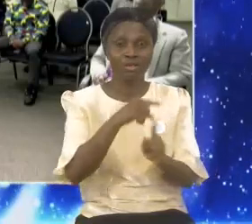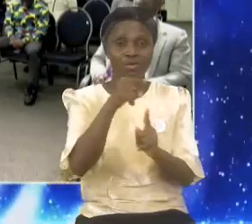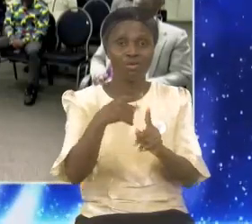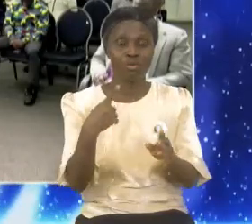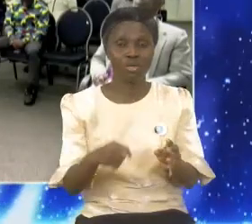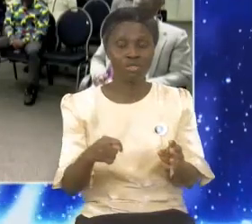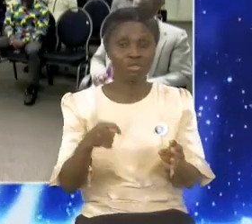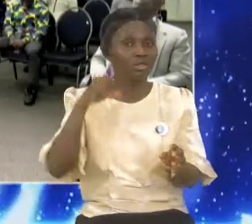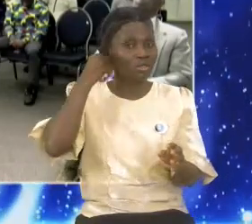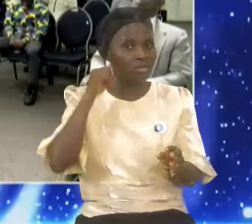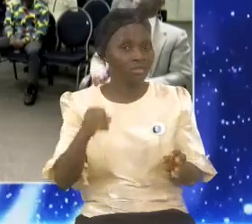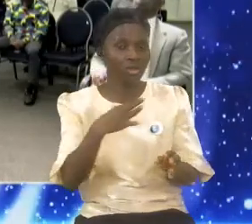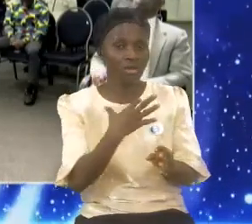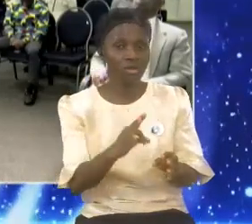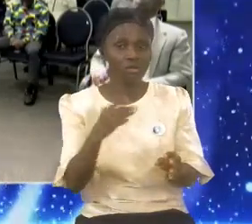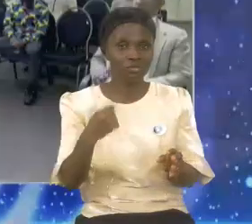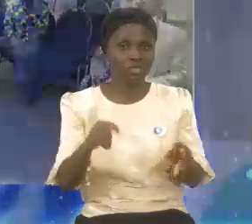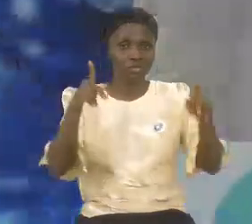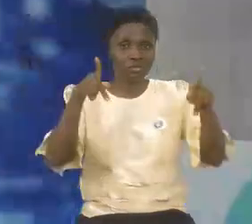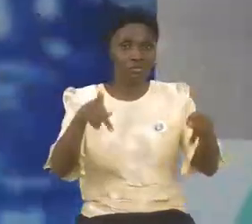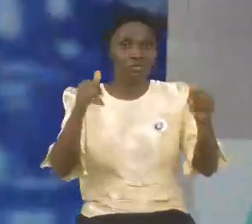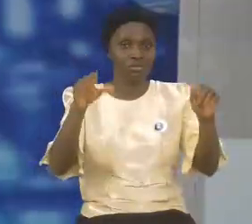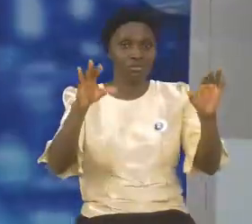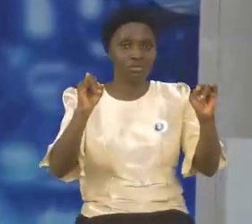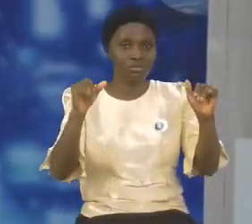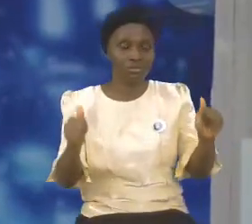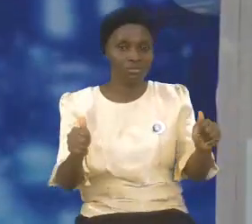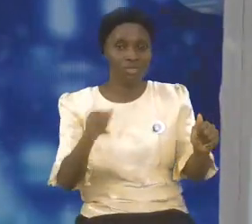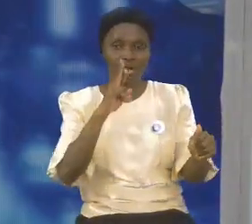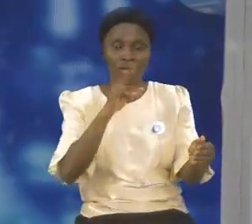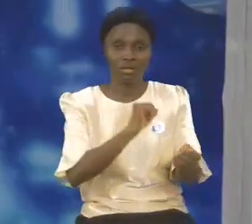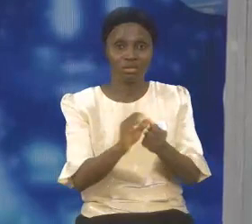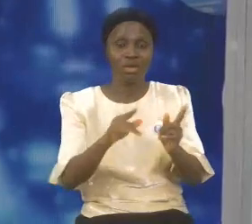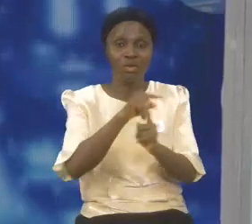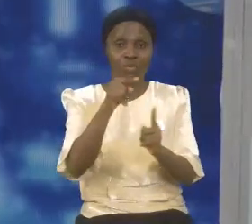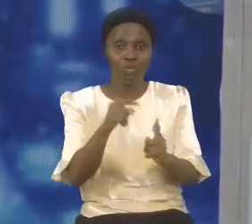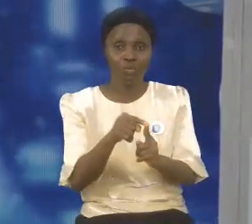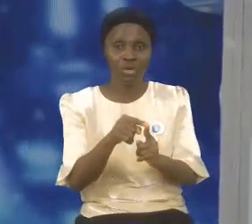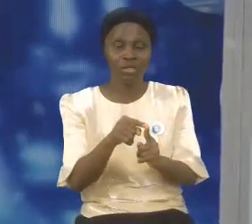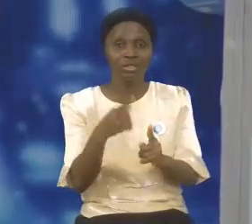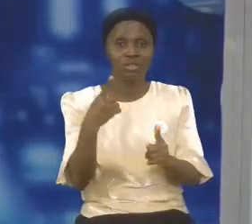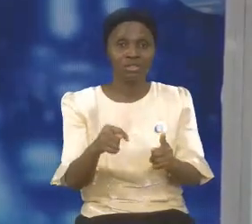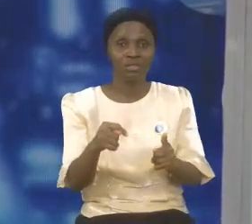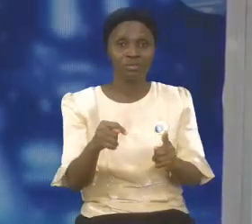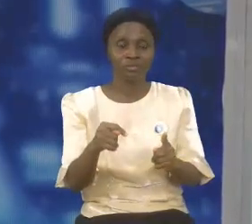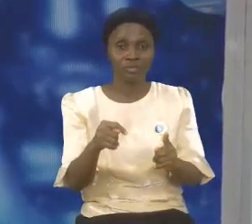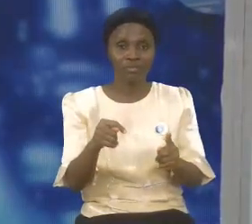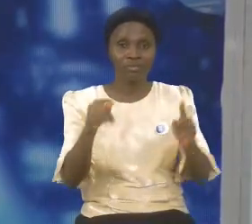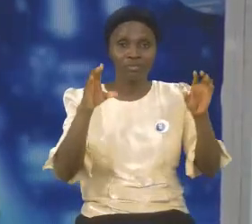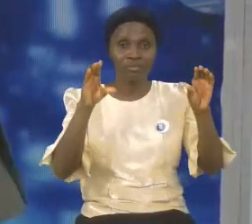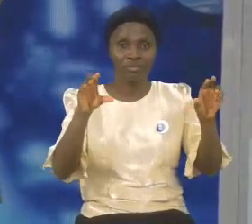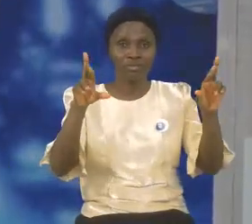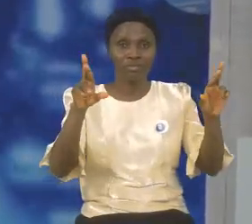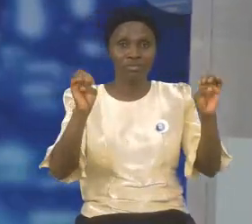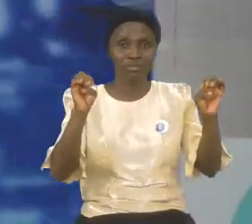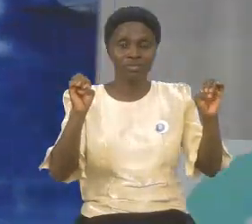Middle Persia have run their course, and when the body and the trunk of the Grecian Empire, when it